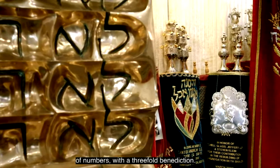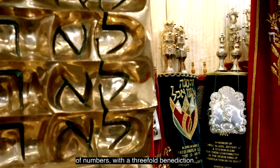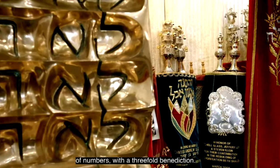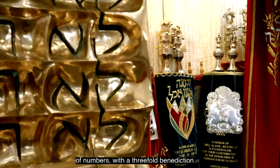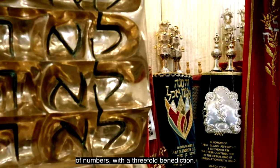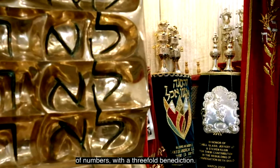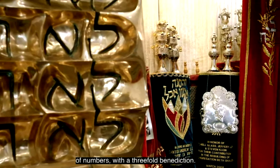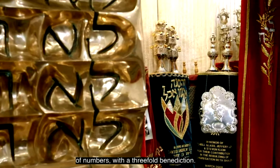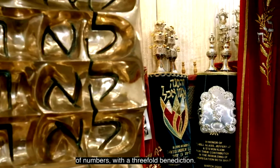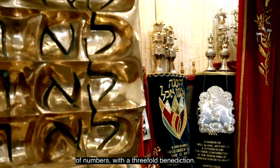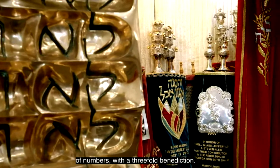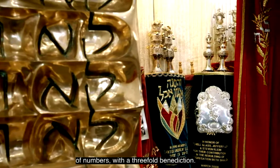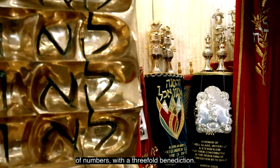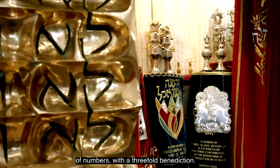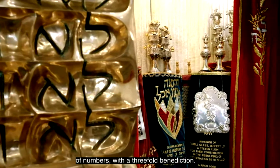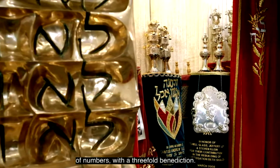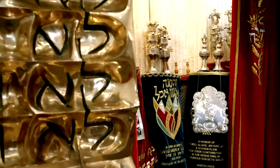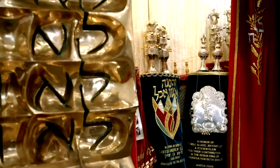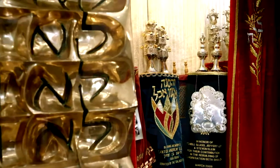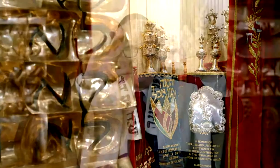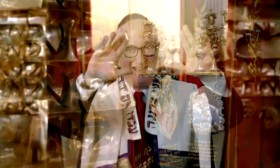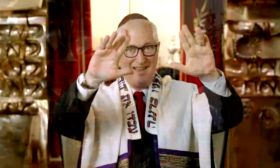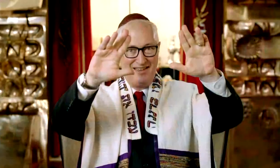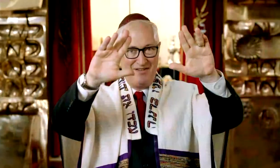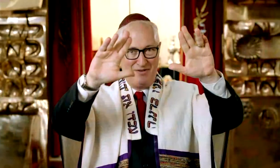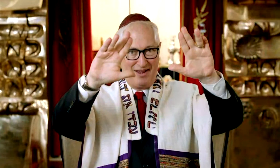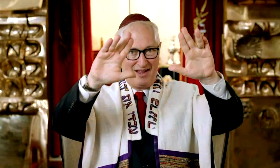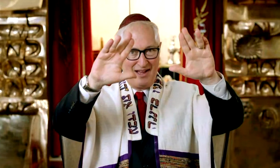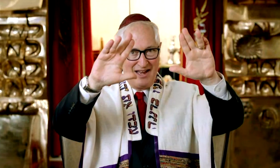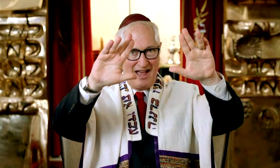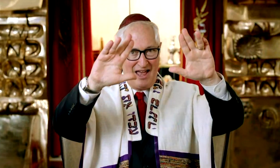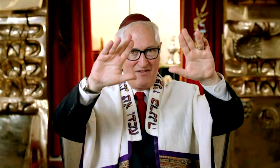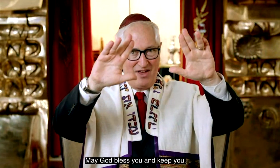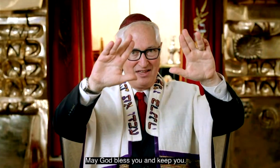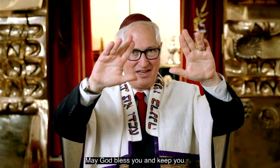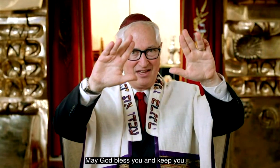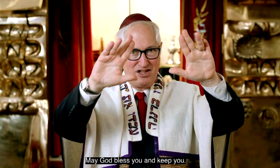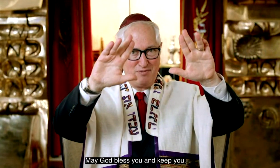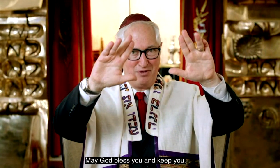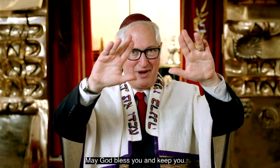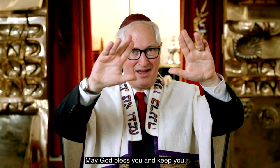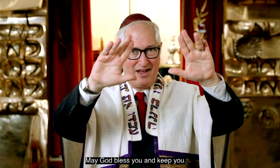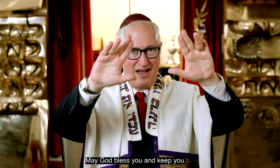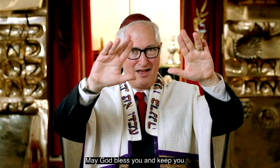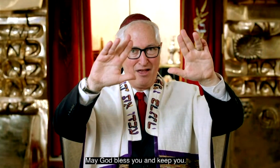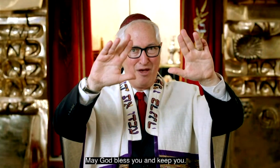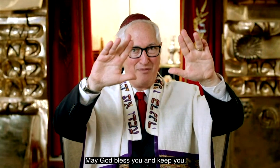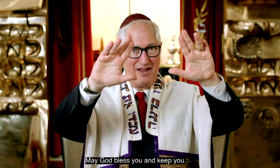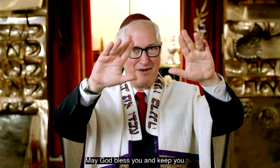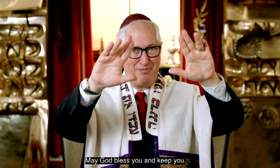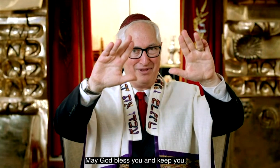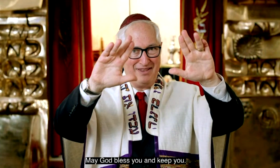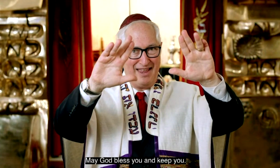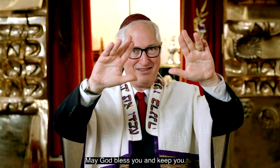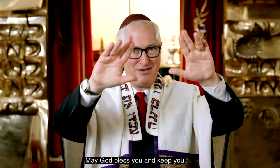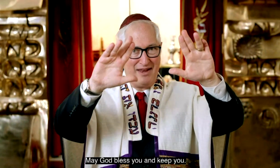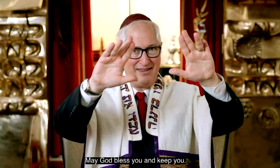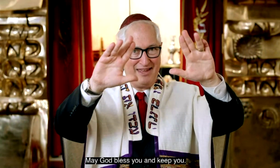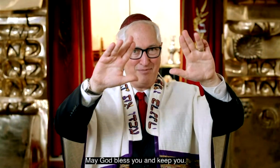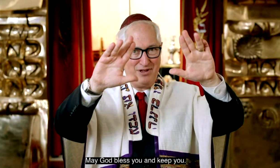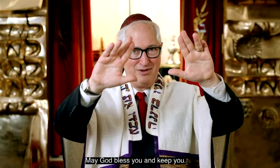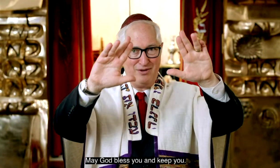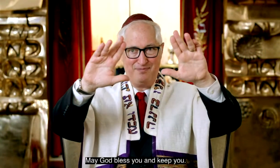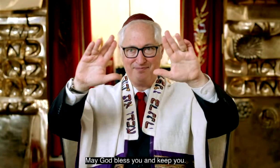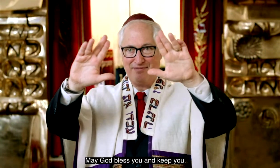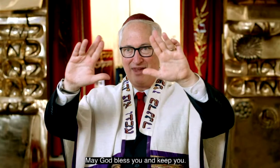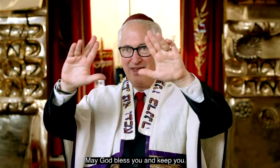of Numbers with a threefold benediction. Yavarecha Adonai v'yishmerecha. May God bless you and